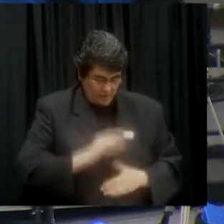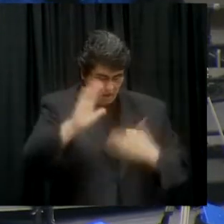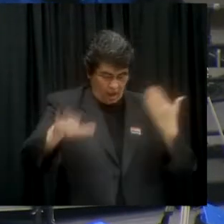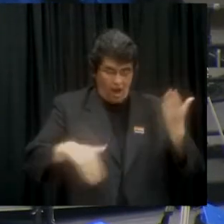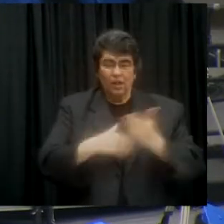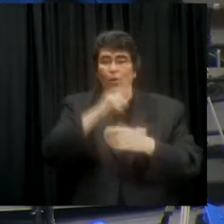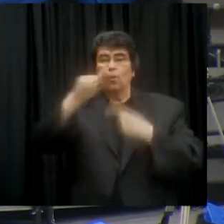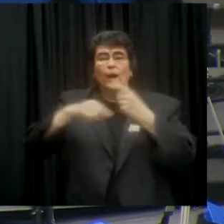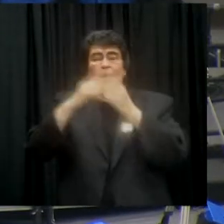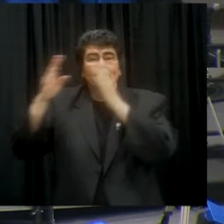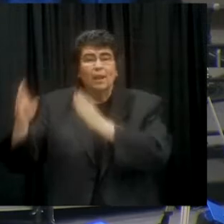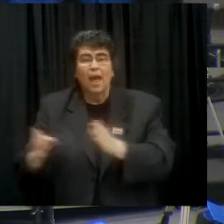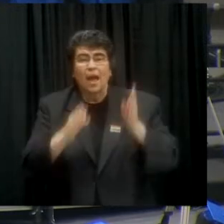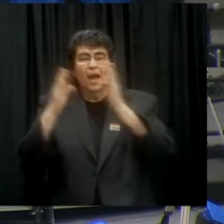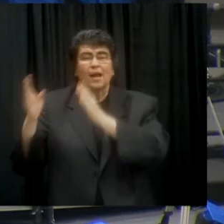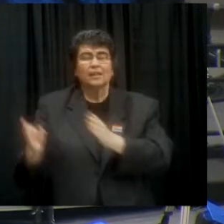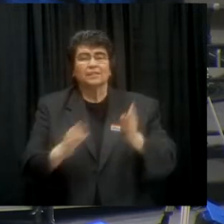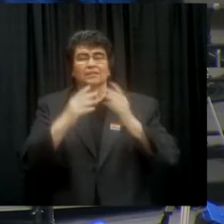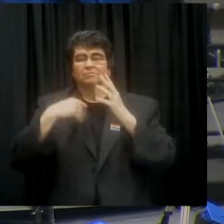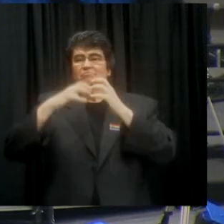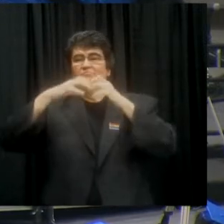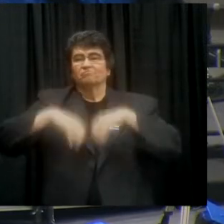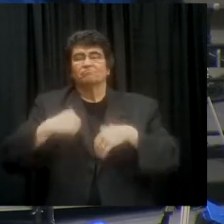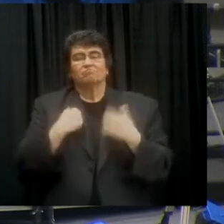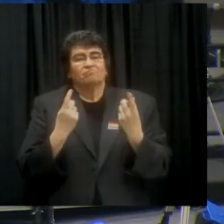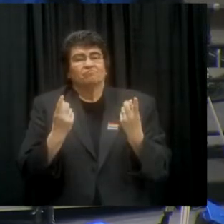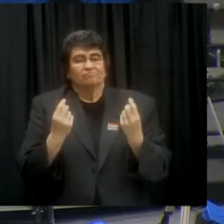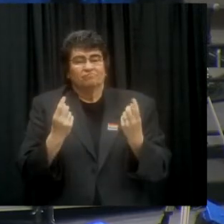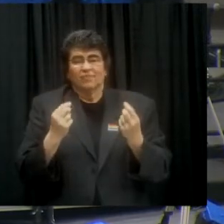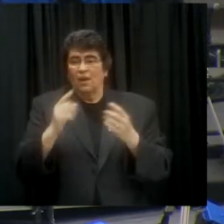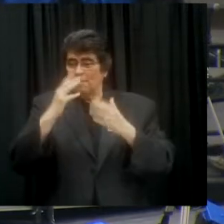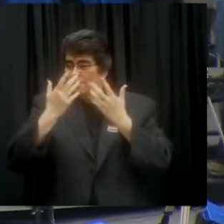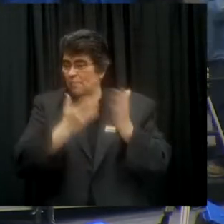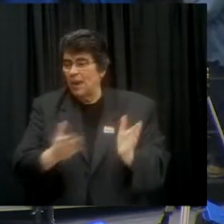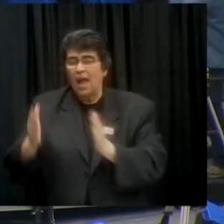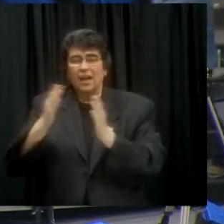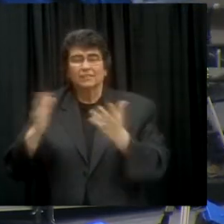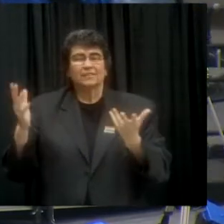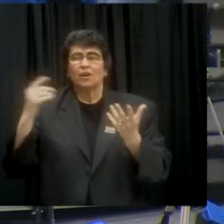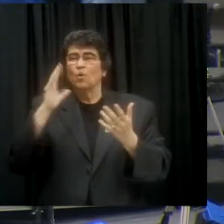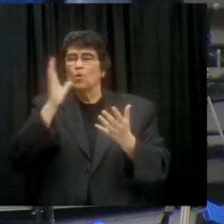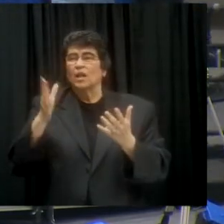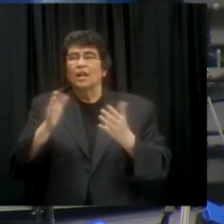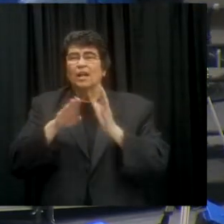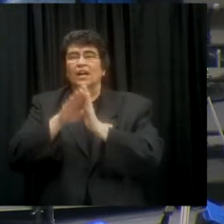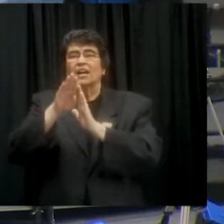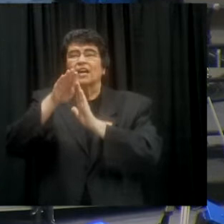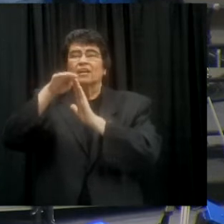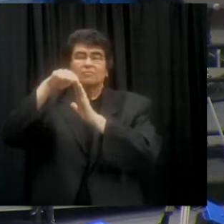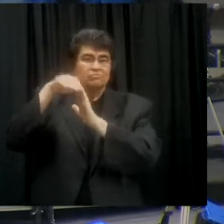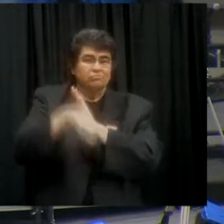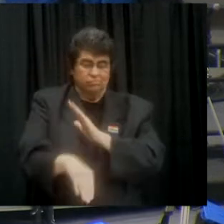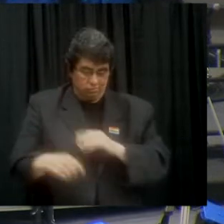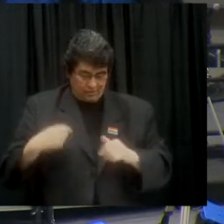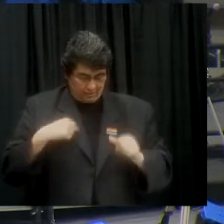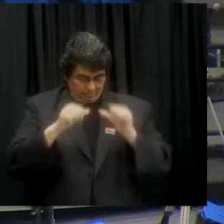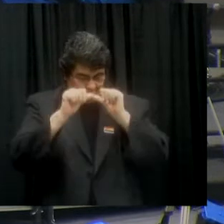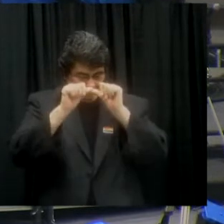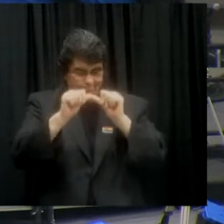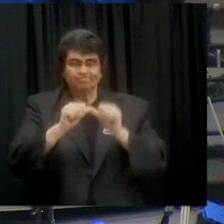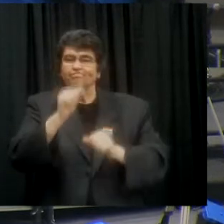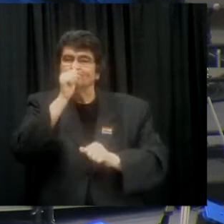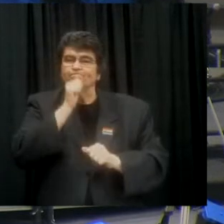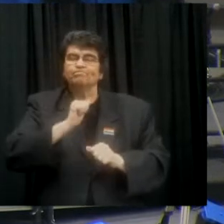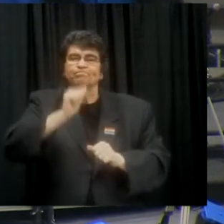and all I can do when the plans break down is stay on my